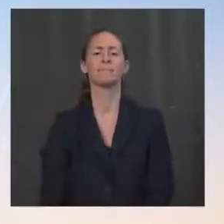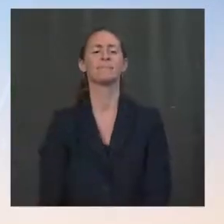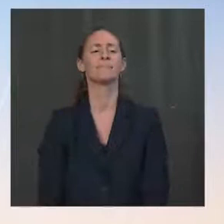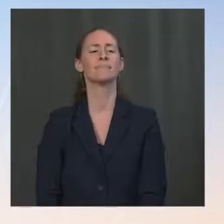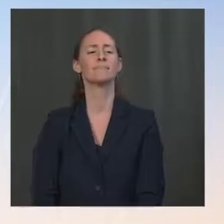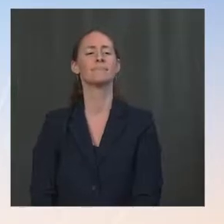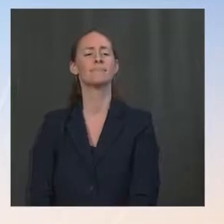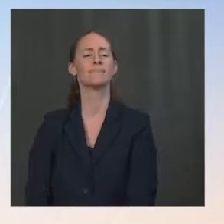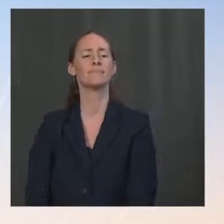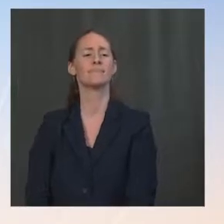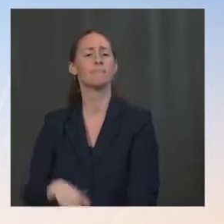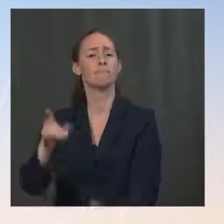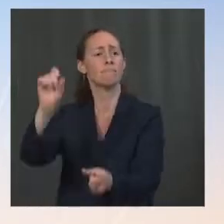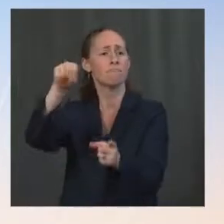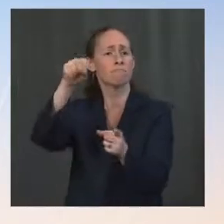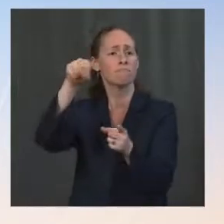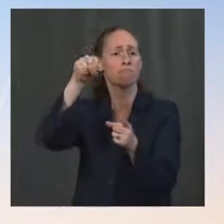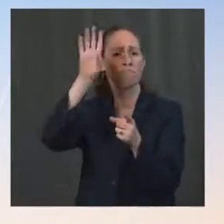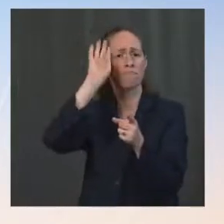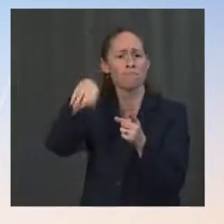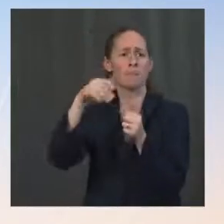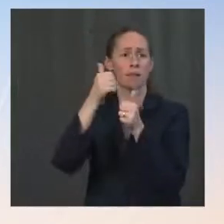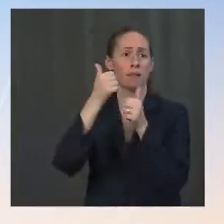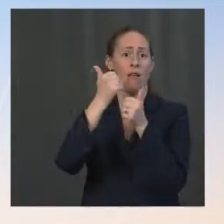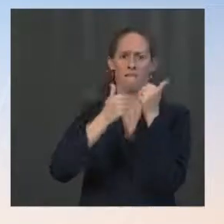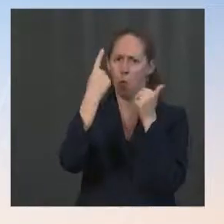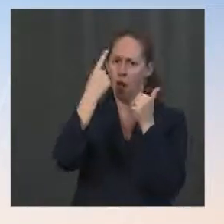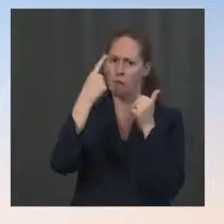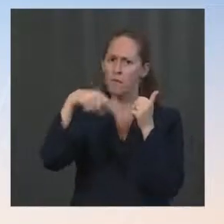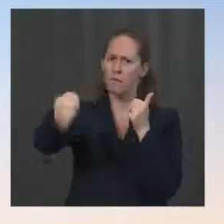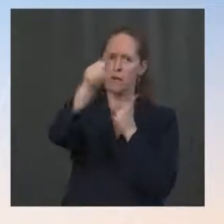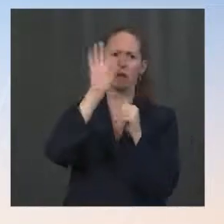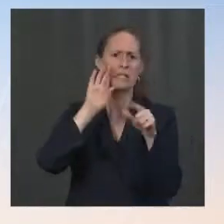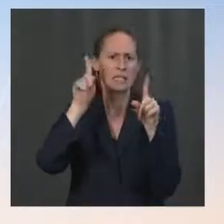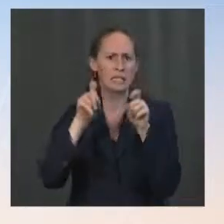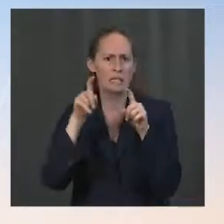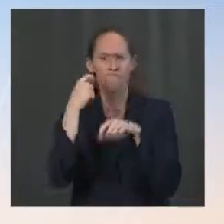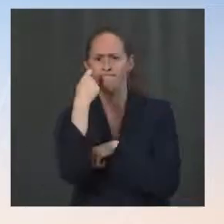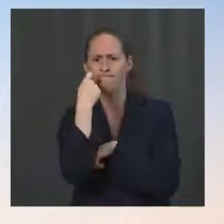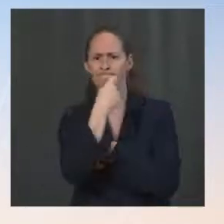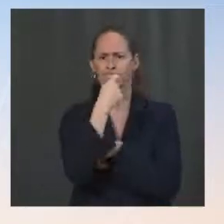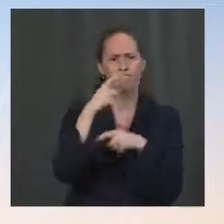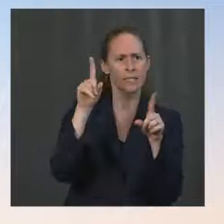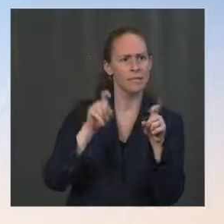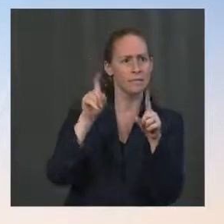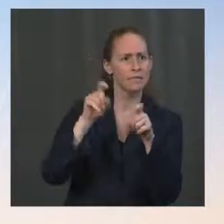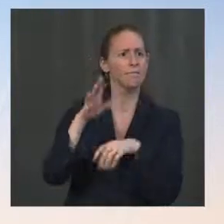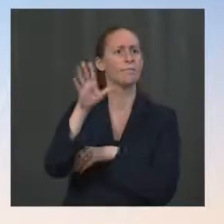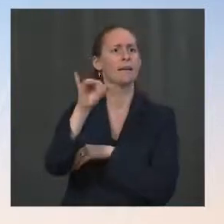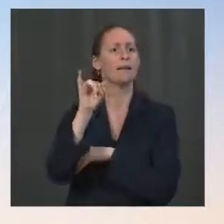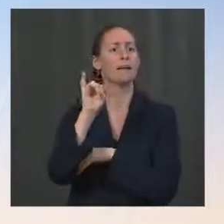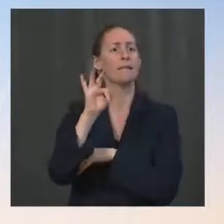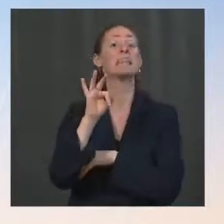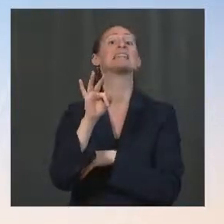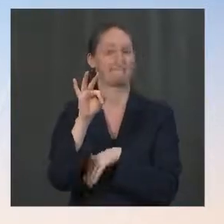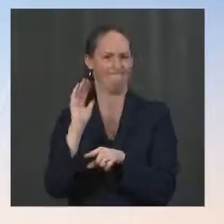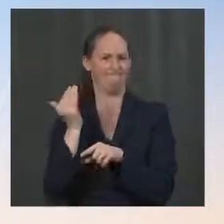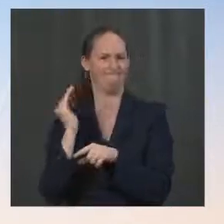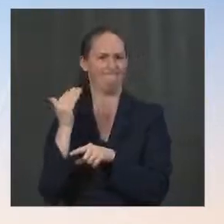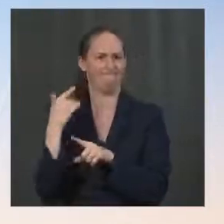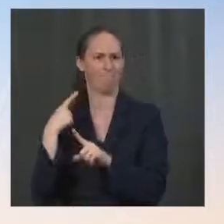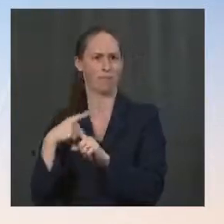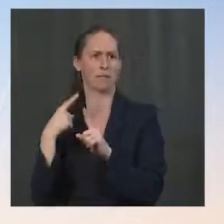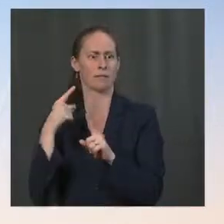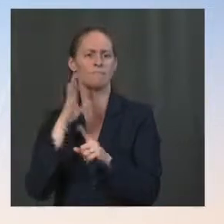tested upon arrival, and steps are taken if individuals test positive to quarantine them. Obviously, American